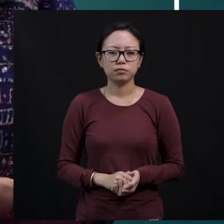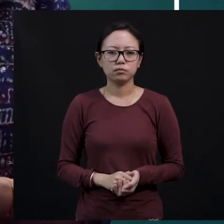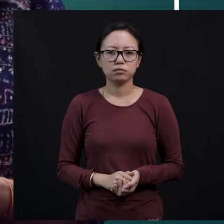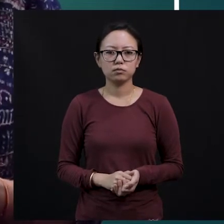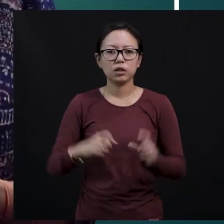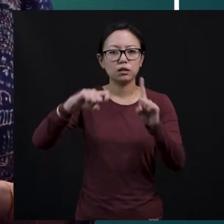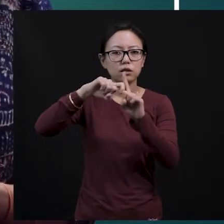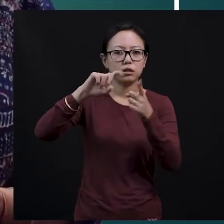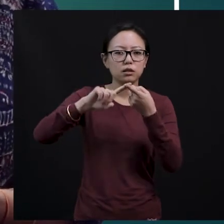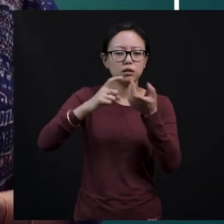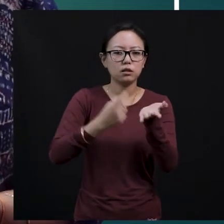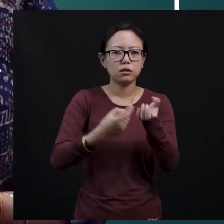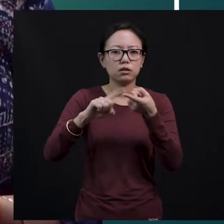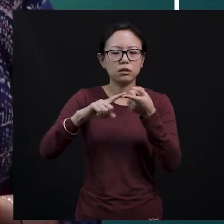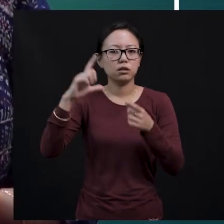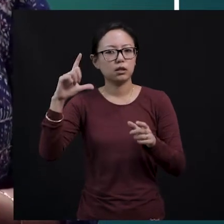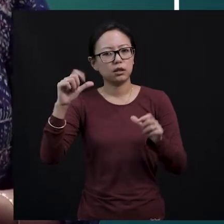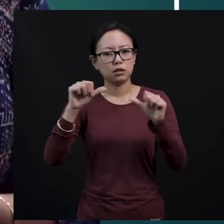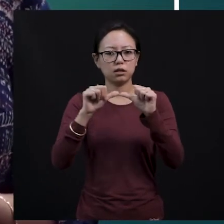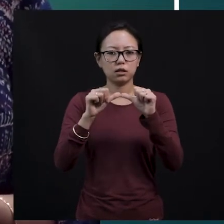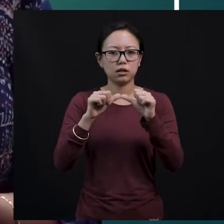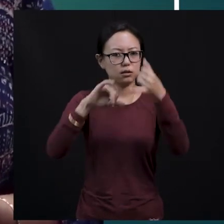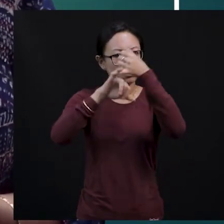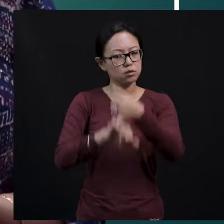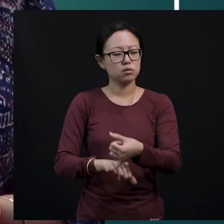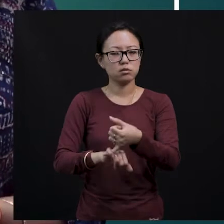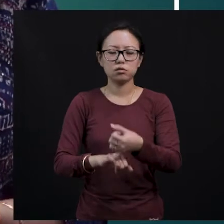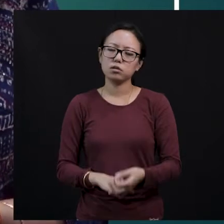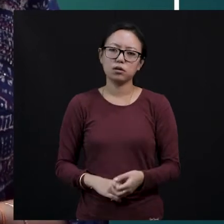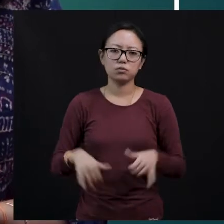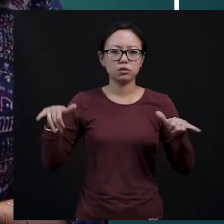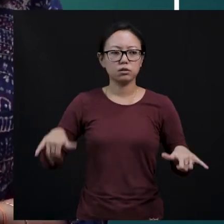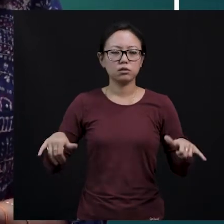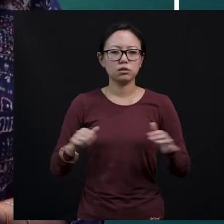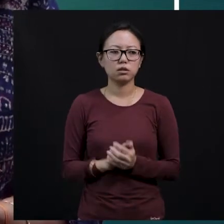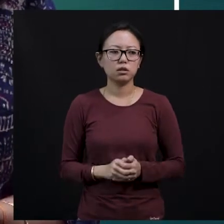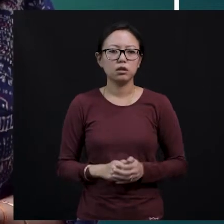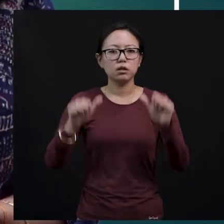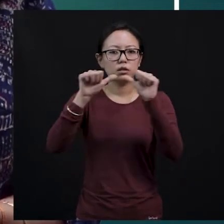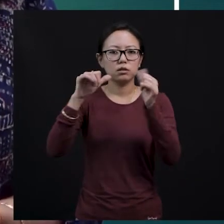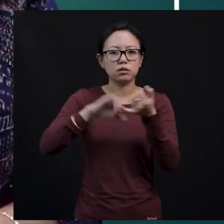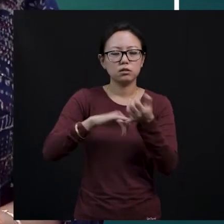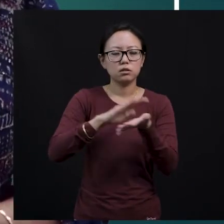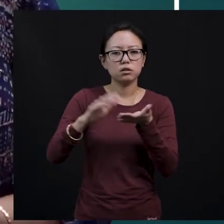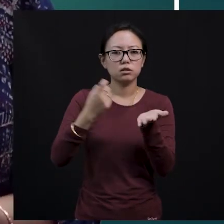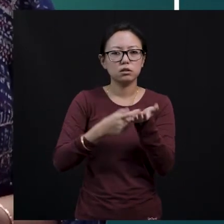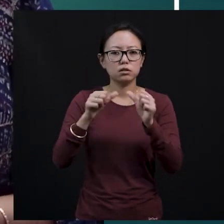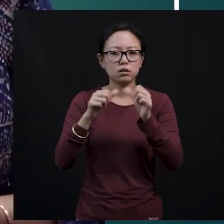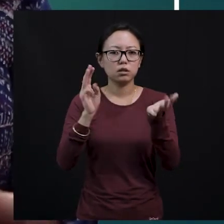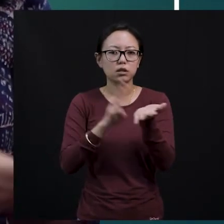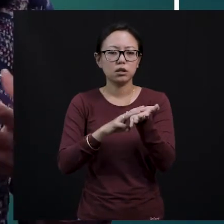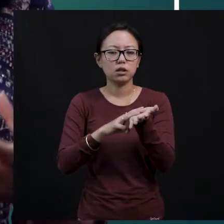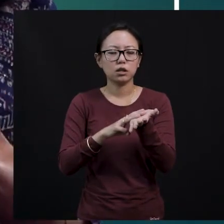not from North India. And there was an ashram that he founded, and this was an important event